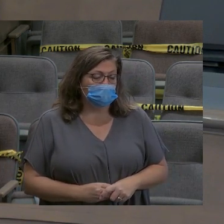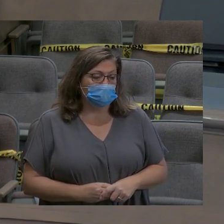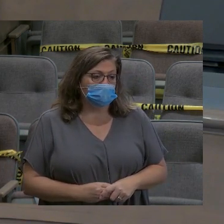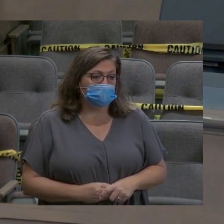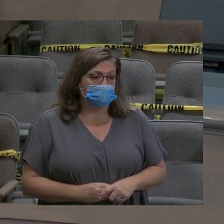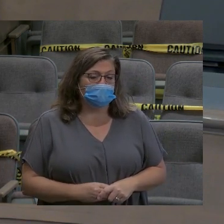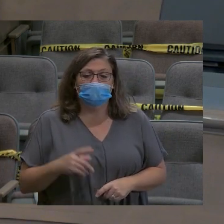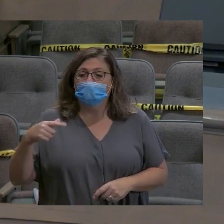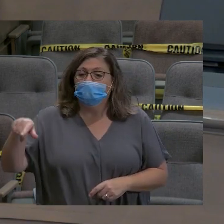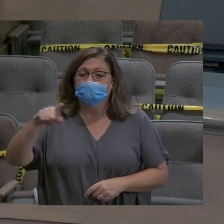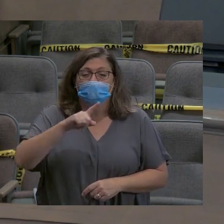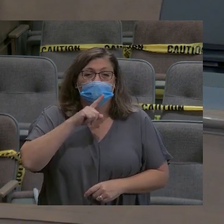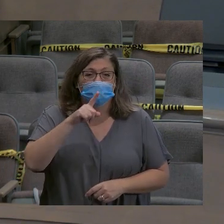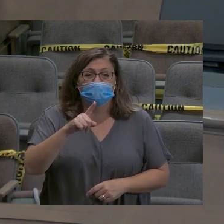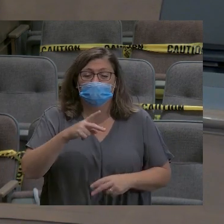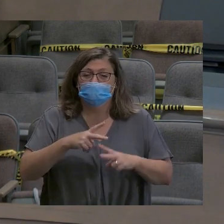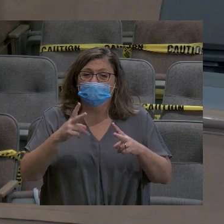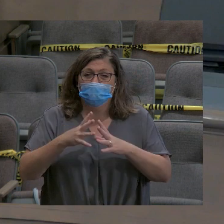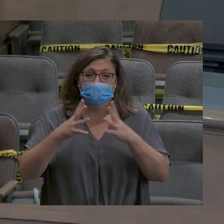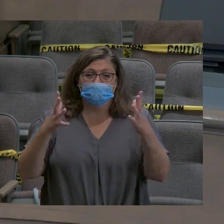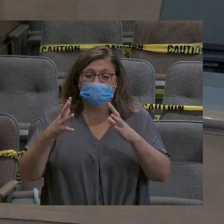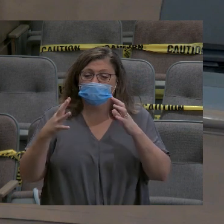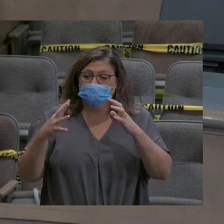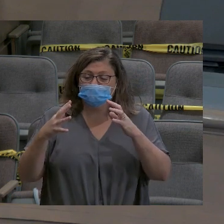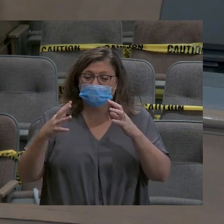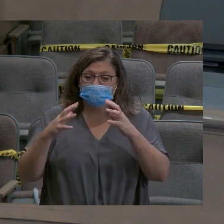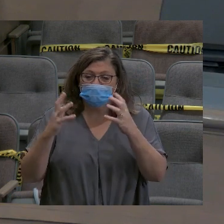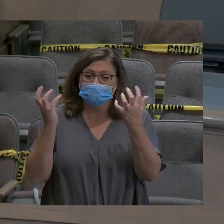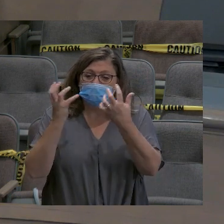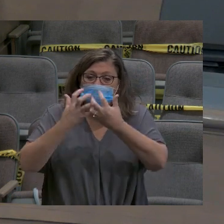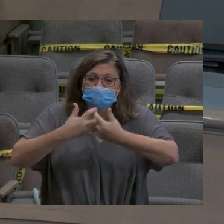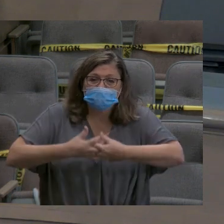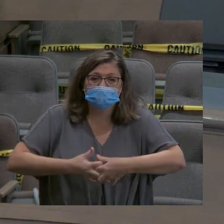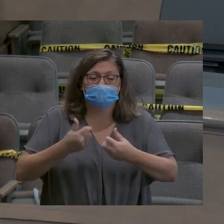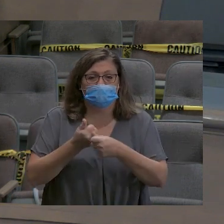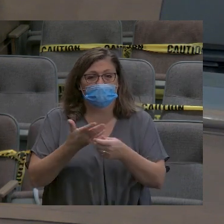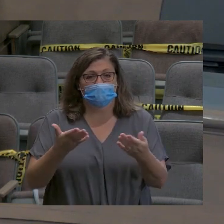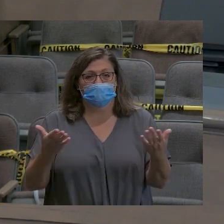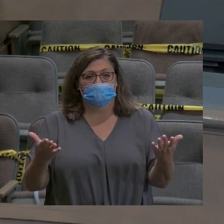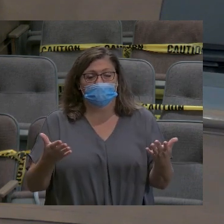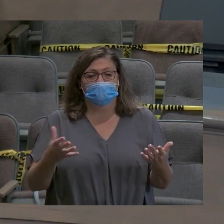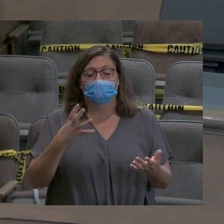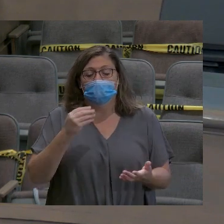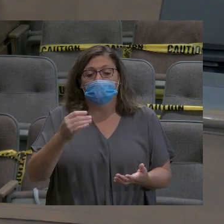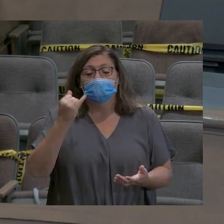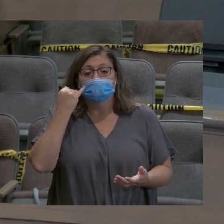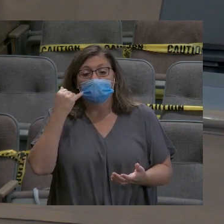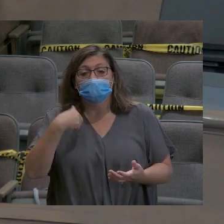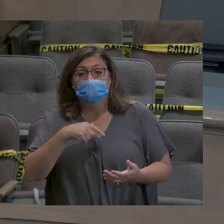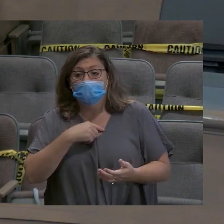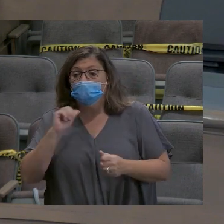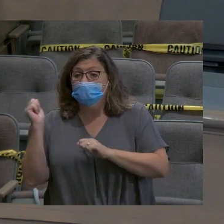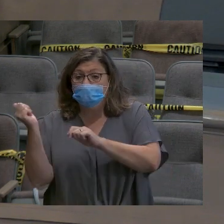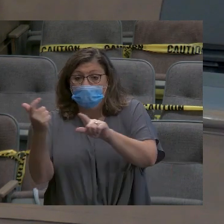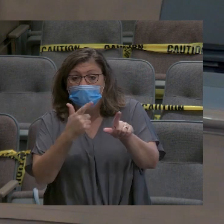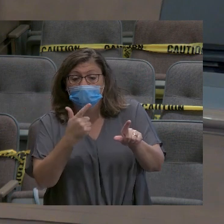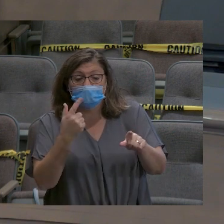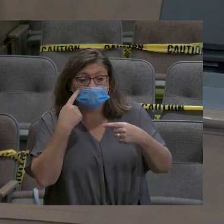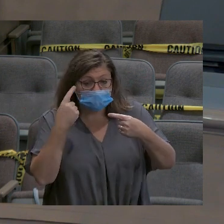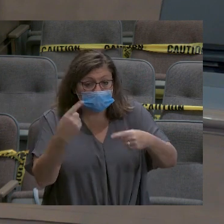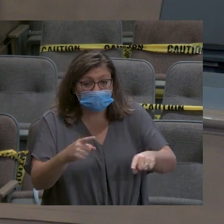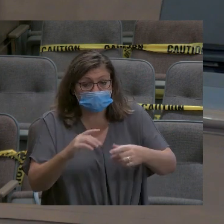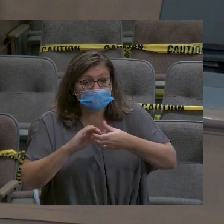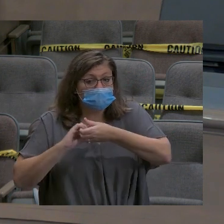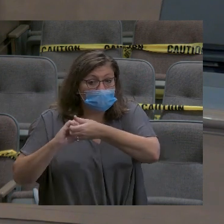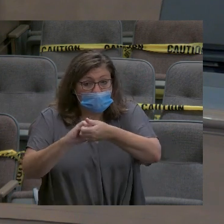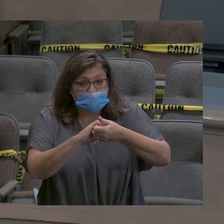inextricably intertwined. And a rising tide floats all boats. And if we have everyone rowing in the same direction, we